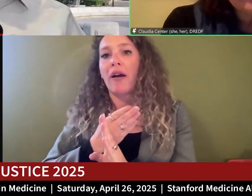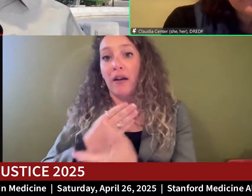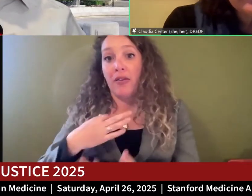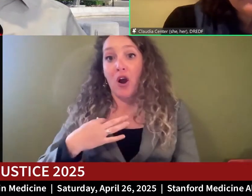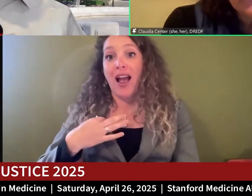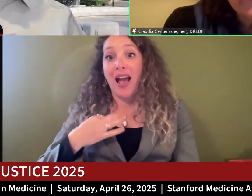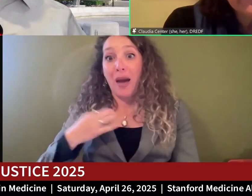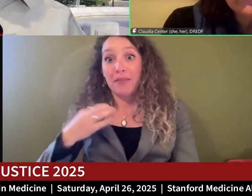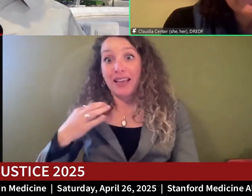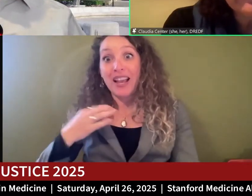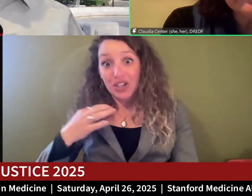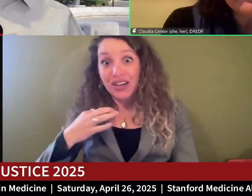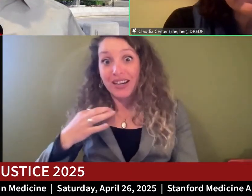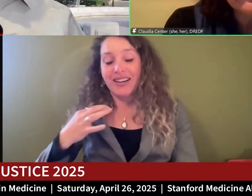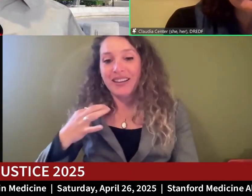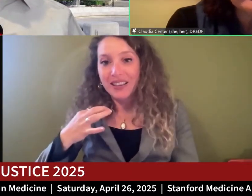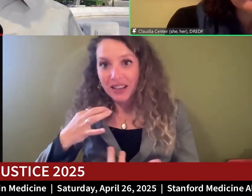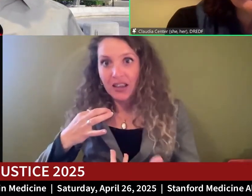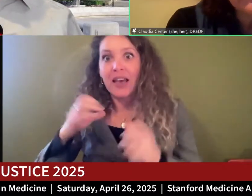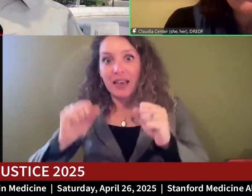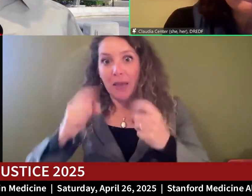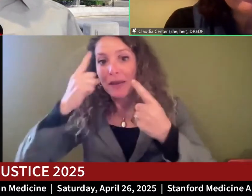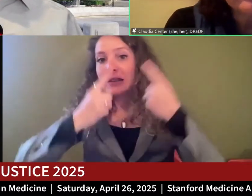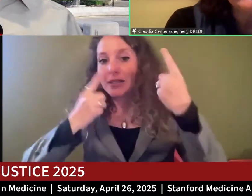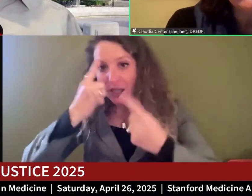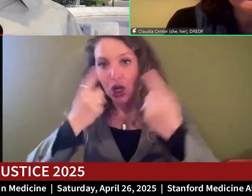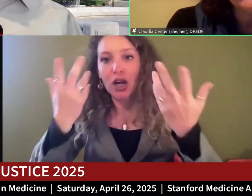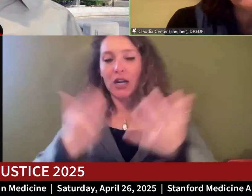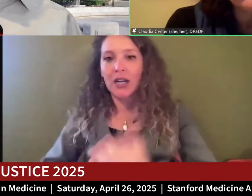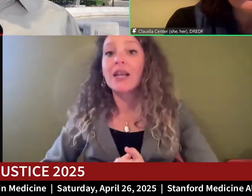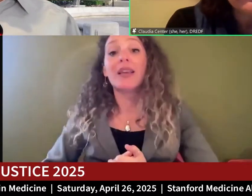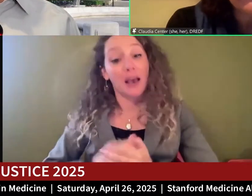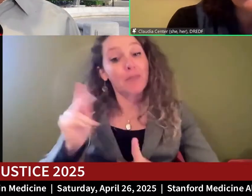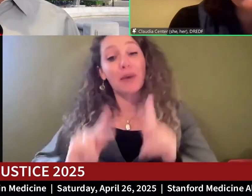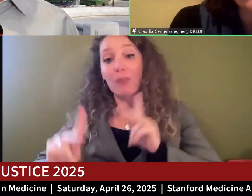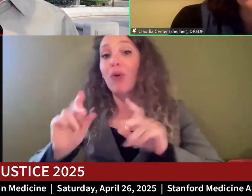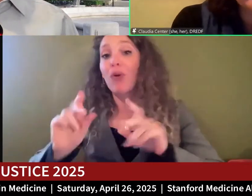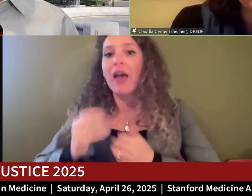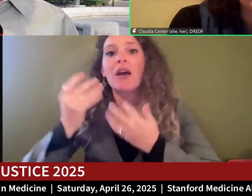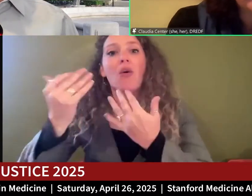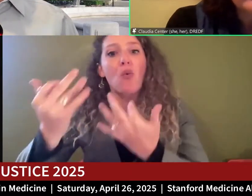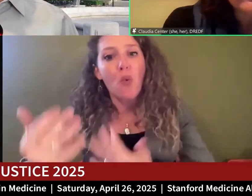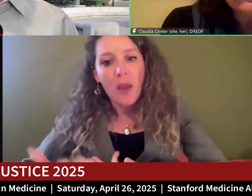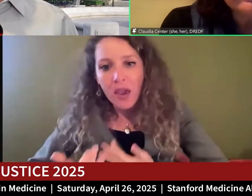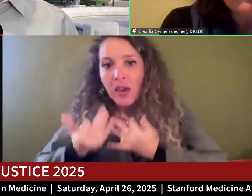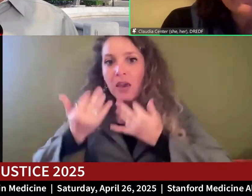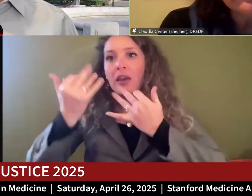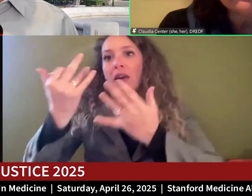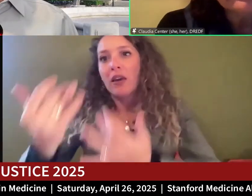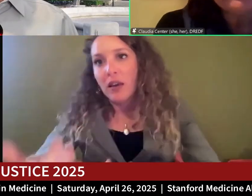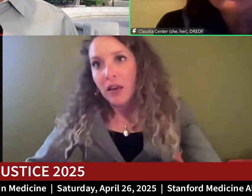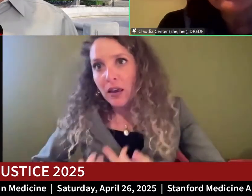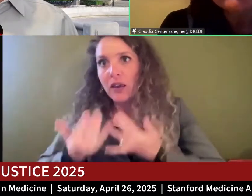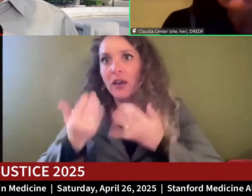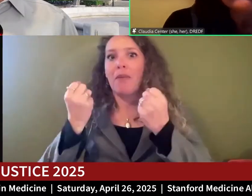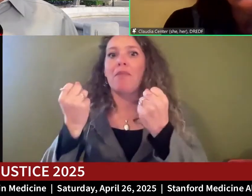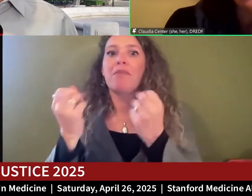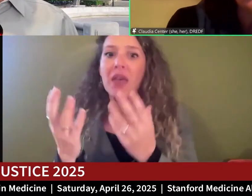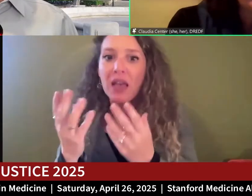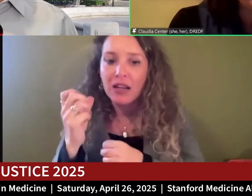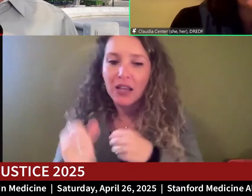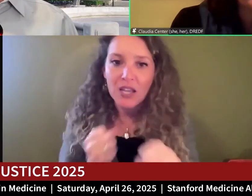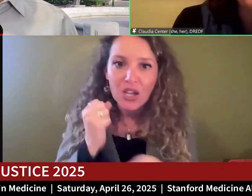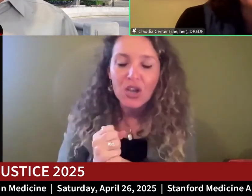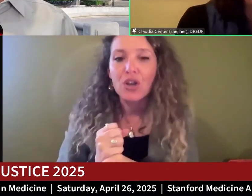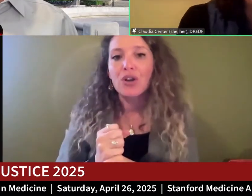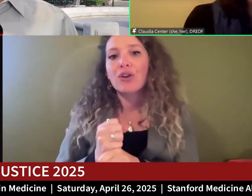That is true. That is completely true. People can wait years and have to go through an appeal and then a